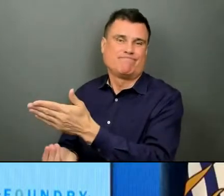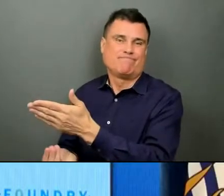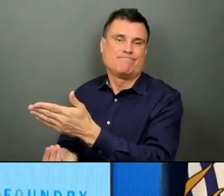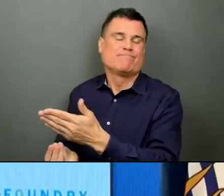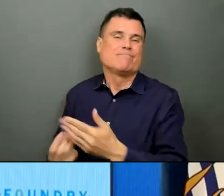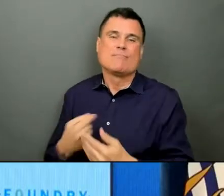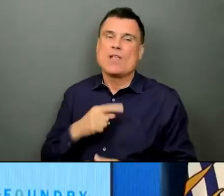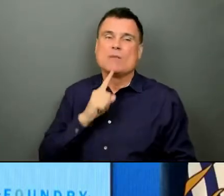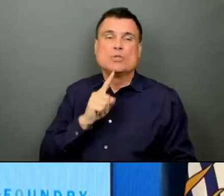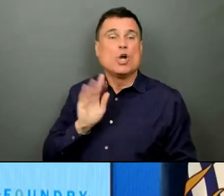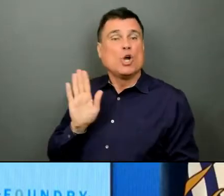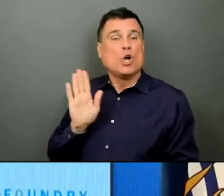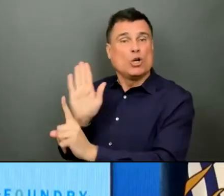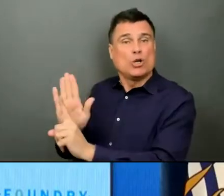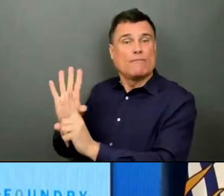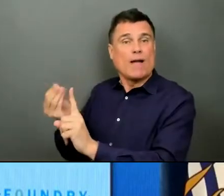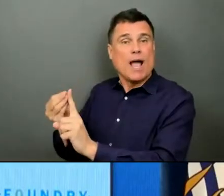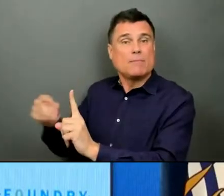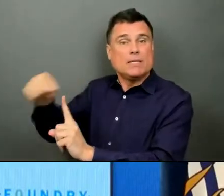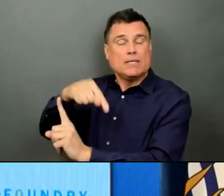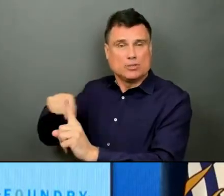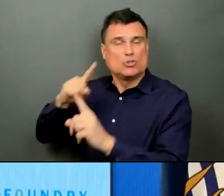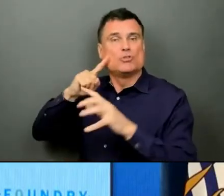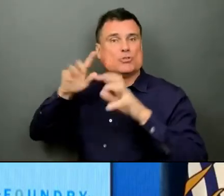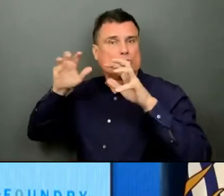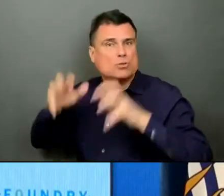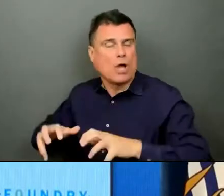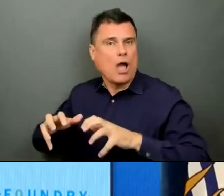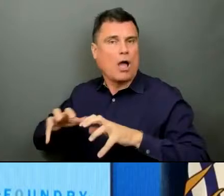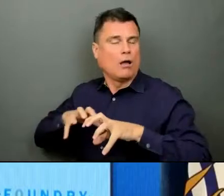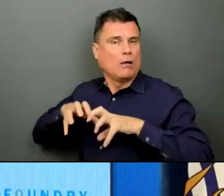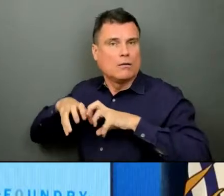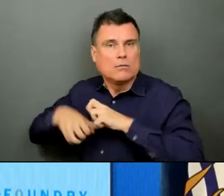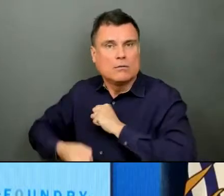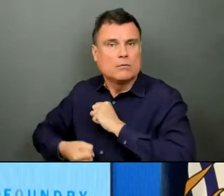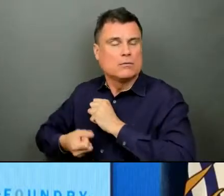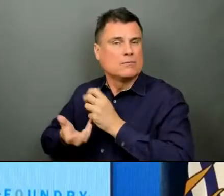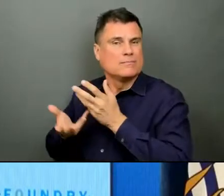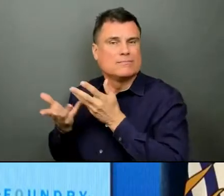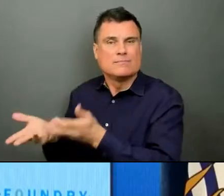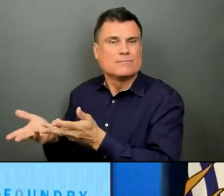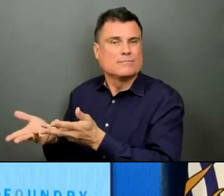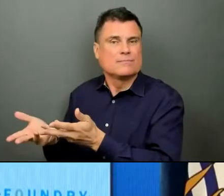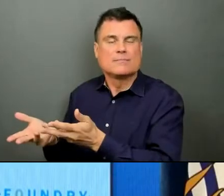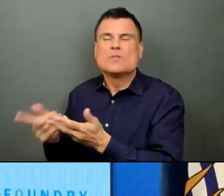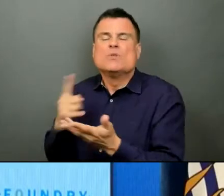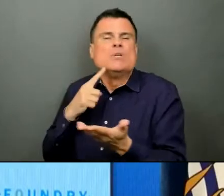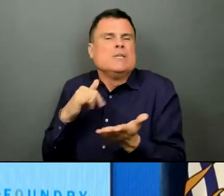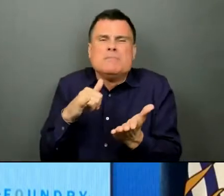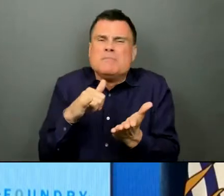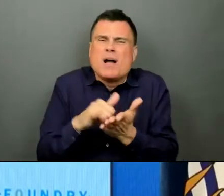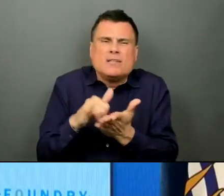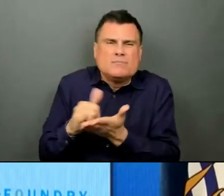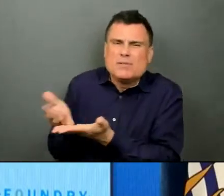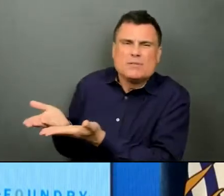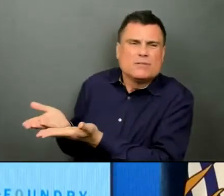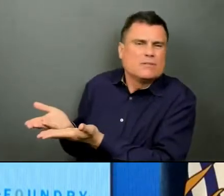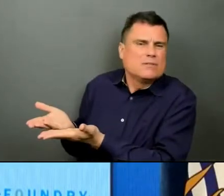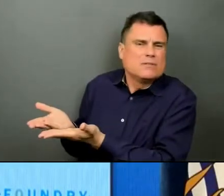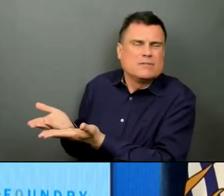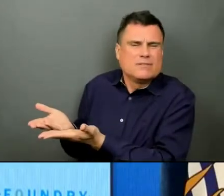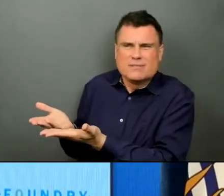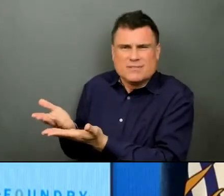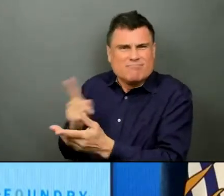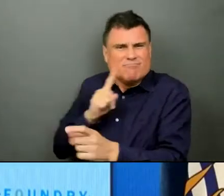It's unspeakable that a person so young with so much ahead of them is taken in this way. We